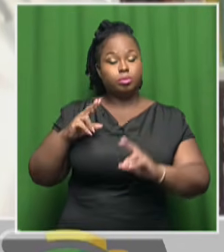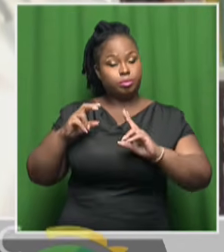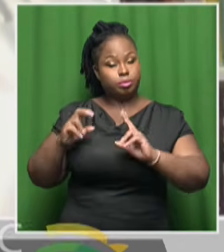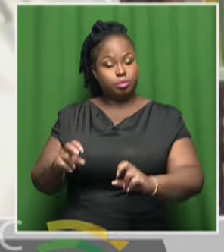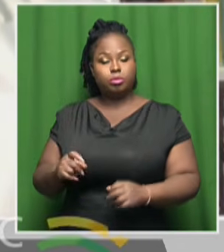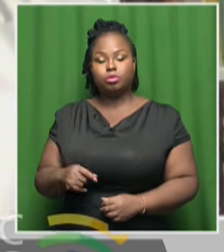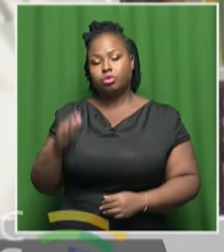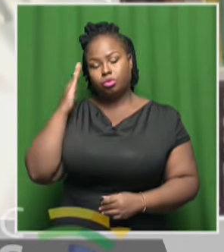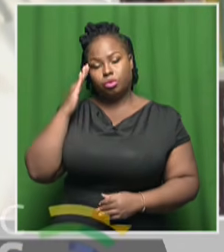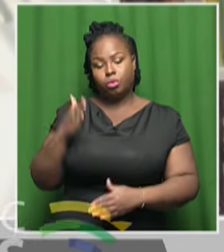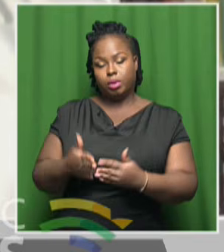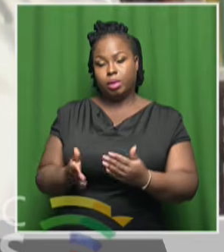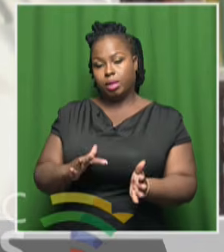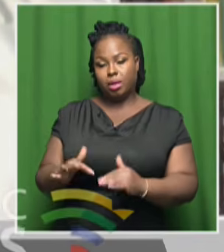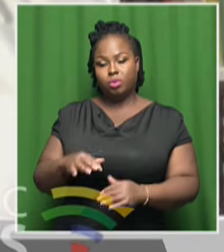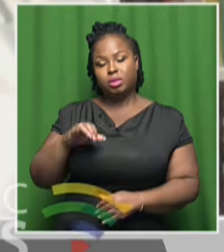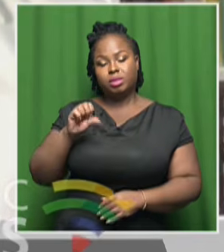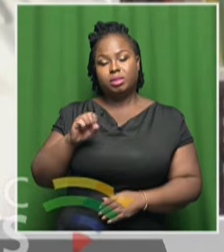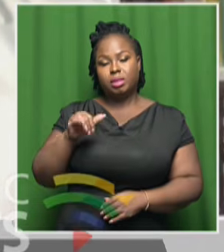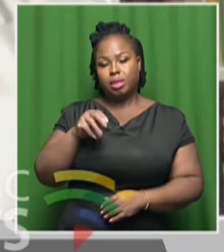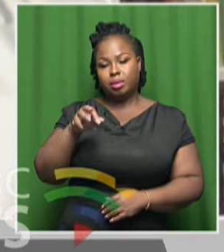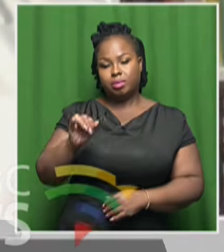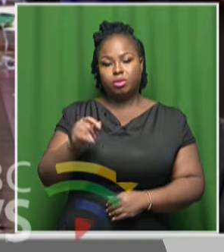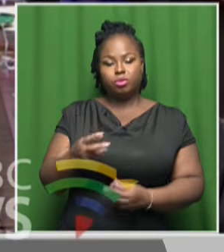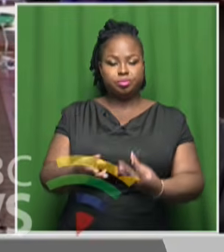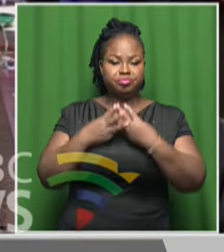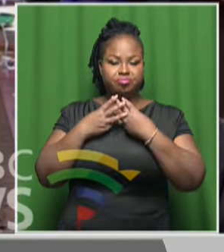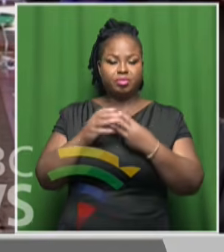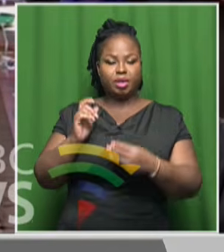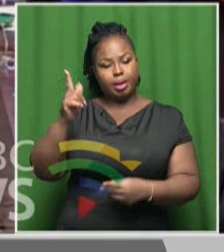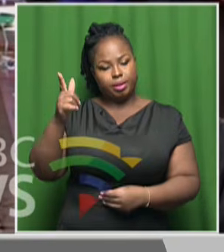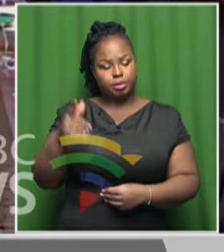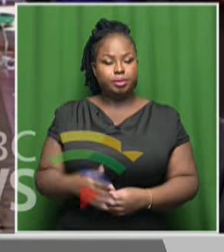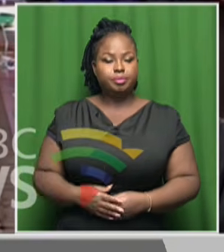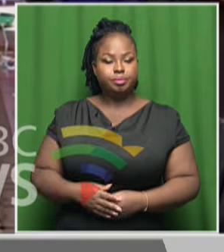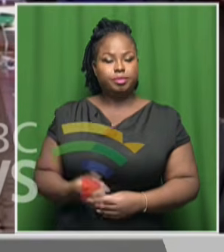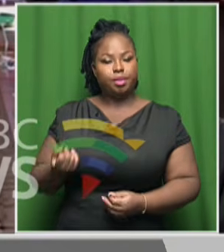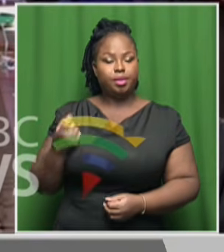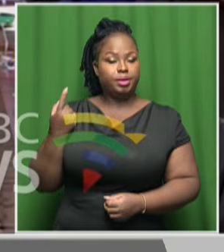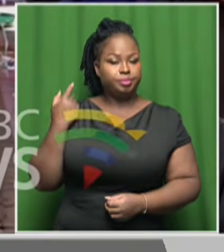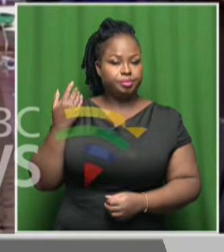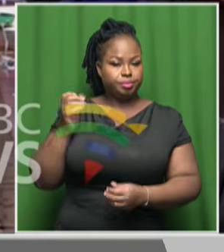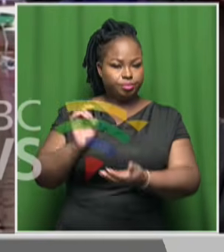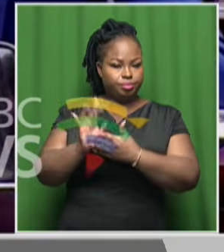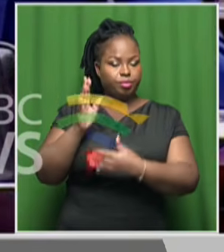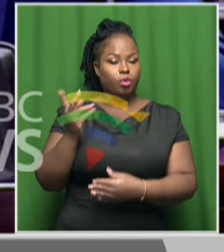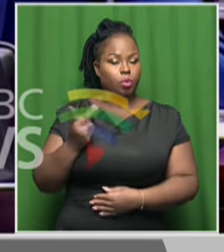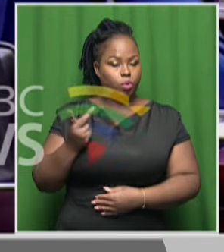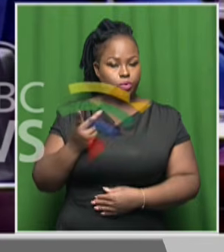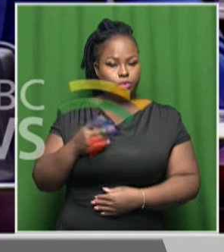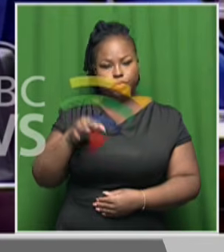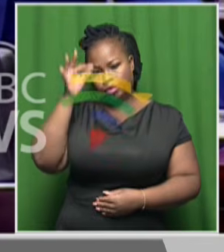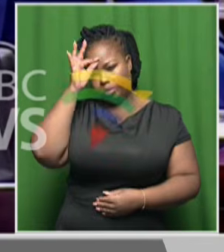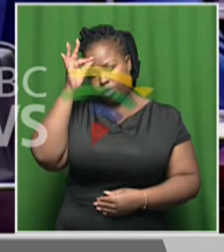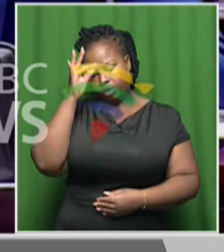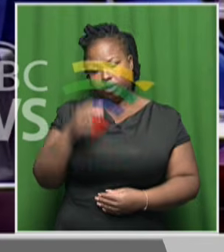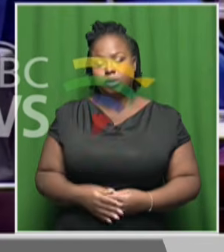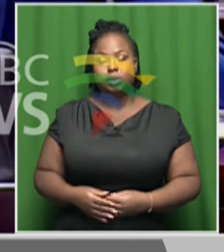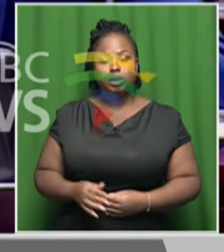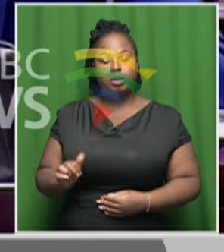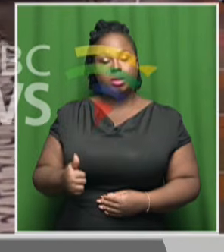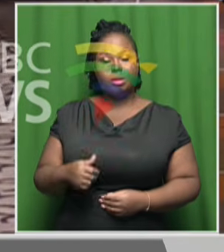and we all know how it ended with Jacques Levy, that he ended up serving time in prison and being dismissed, 7 times in prison, being dismissed from the police. So